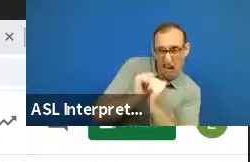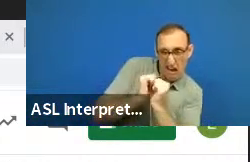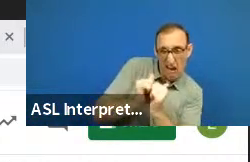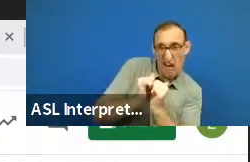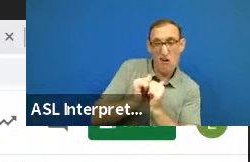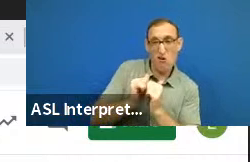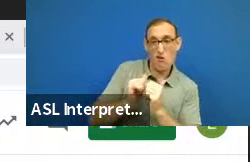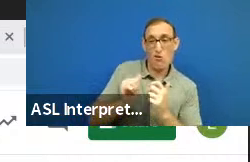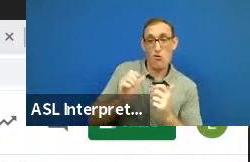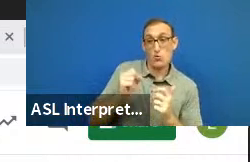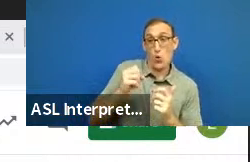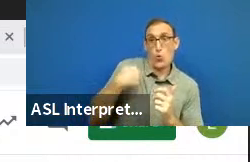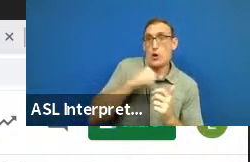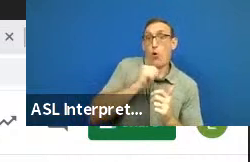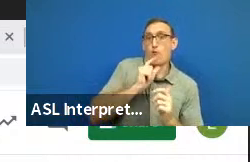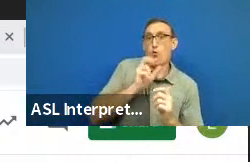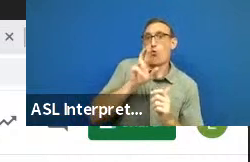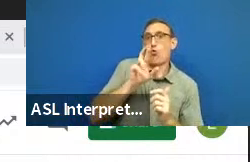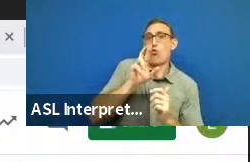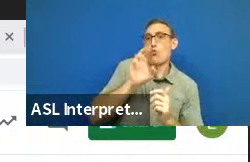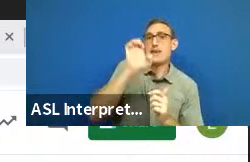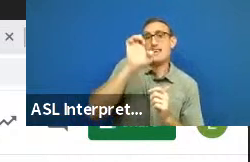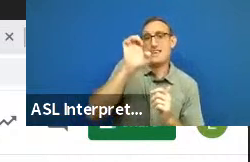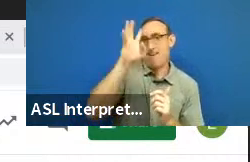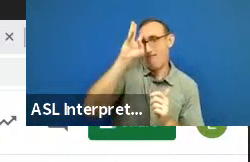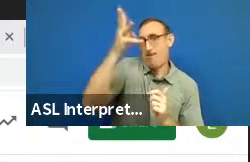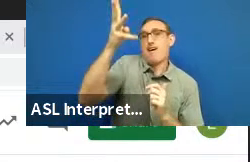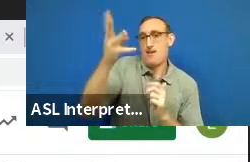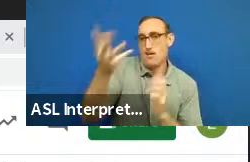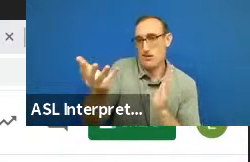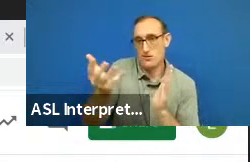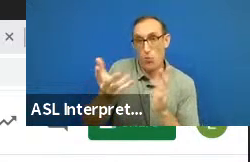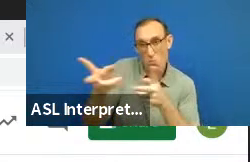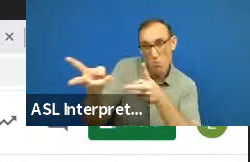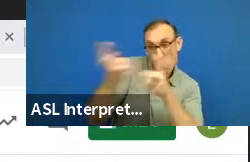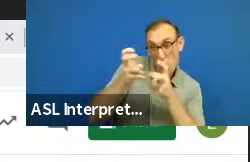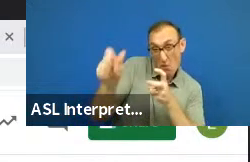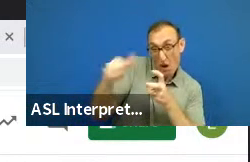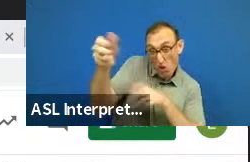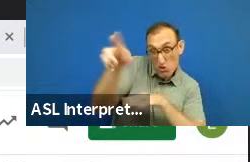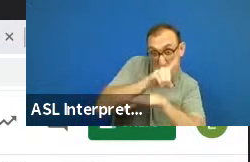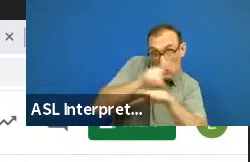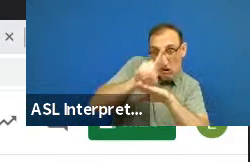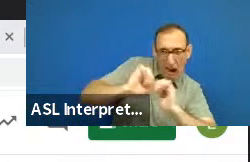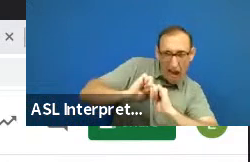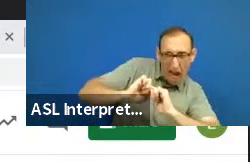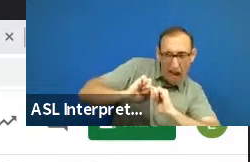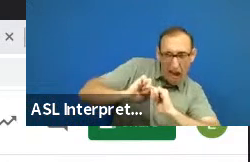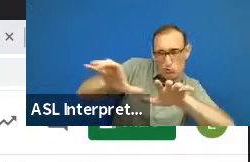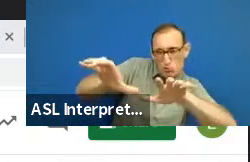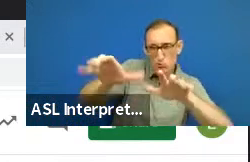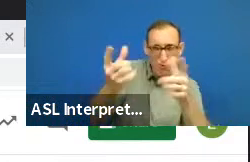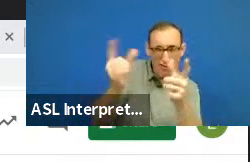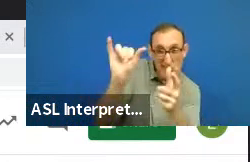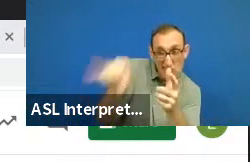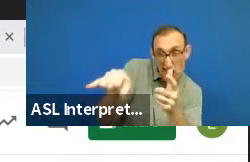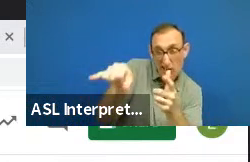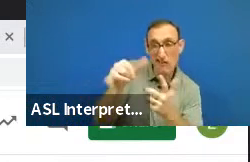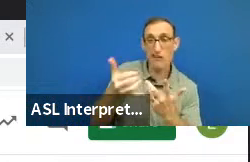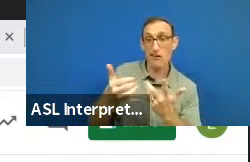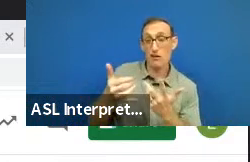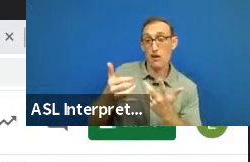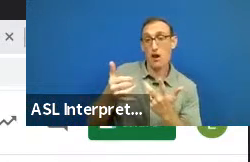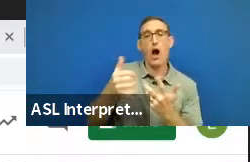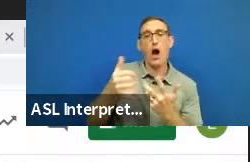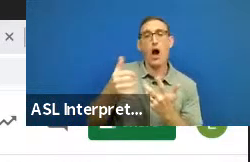don't have to reinvent the wheel? I agree both with Dr. Yeager and Ms. Davis.